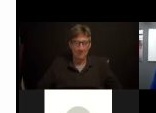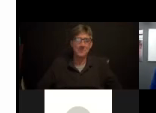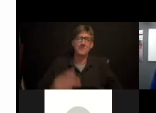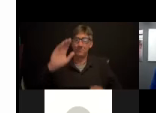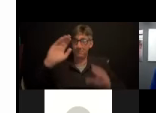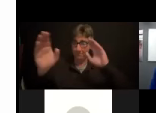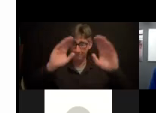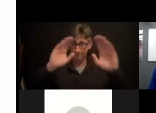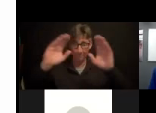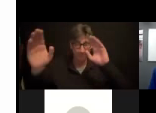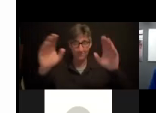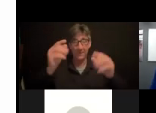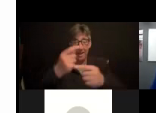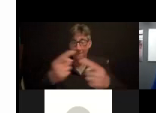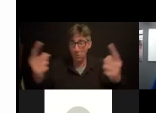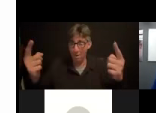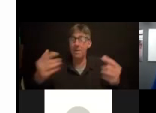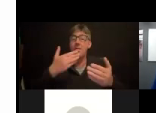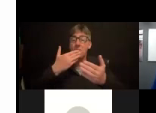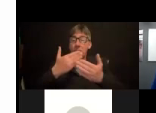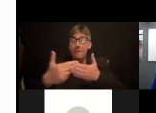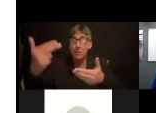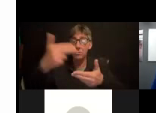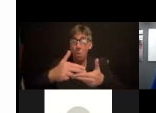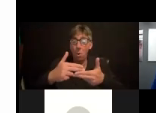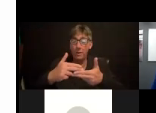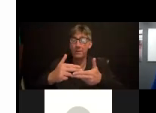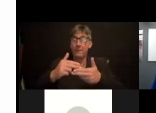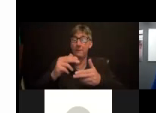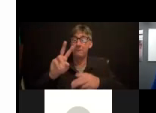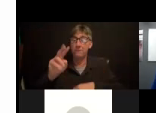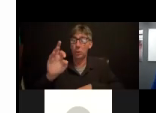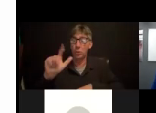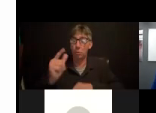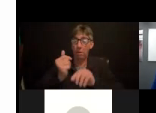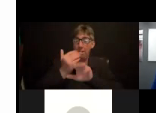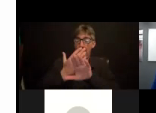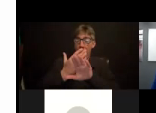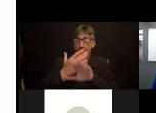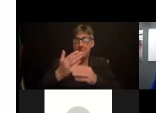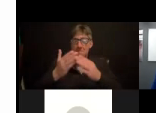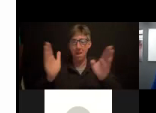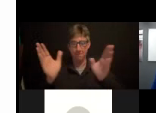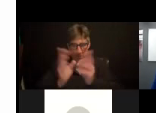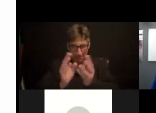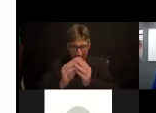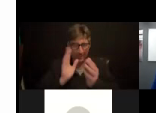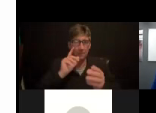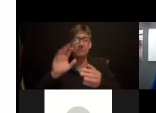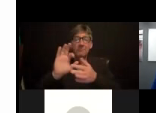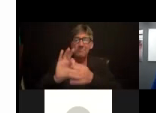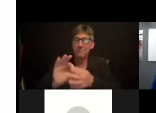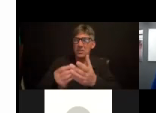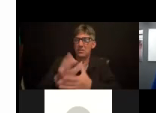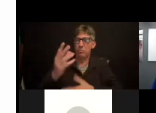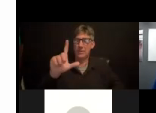Thanks everyone for joining today's virtual public meeting of the upcoming spring 2021 MBTA service changes. My name